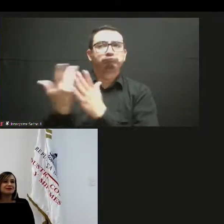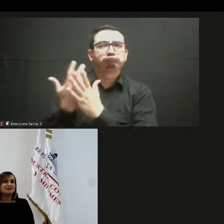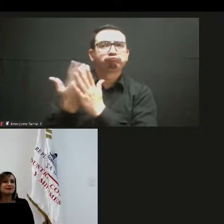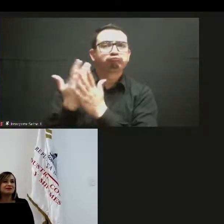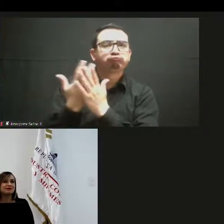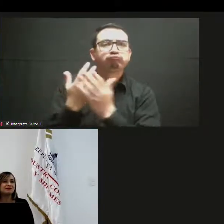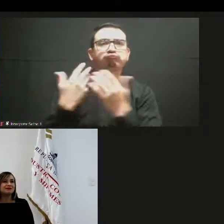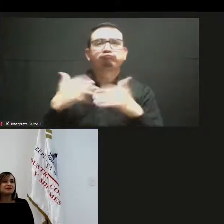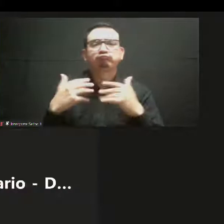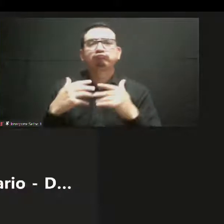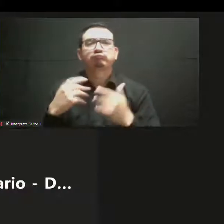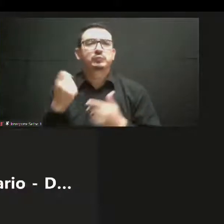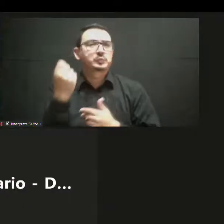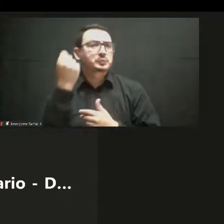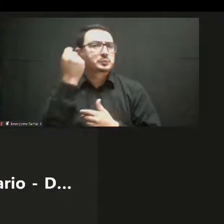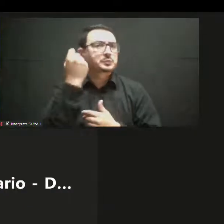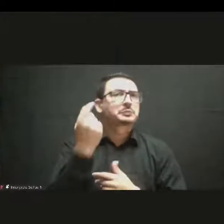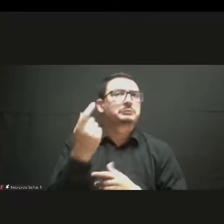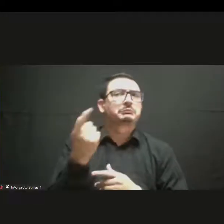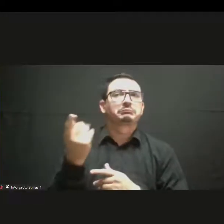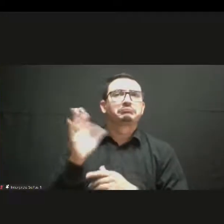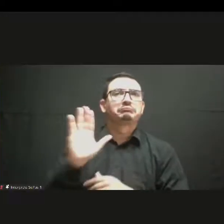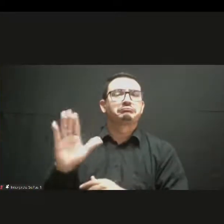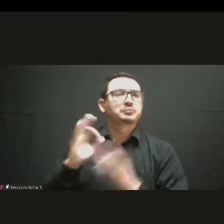to you, Rupa.